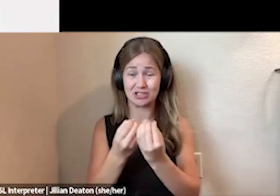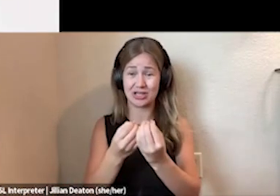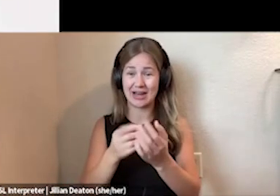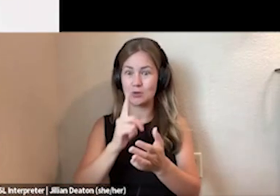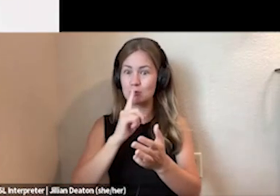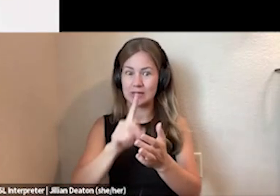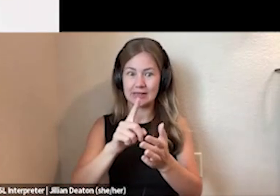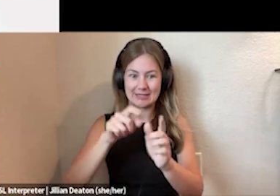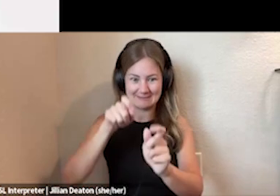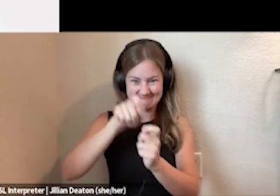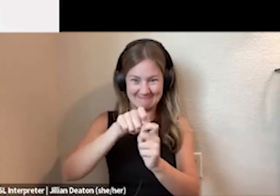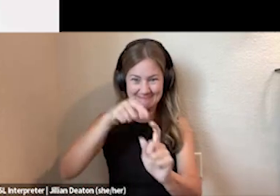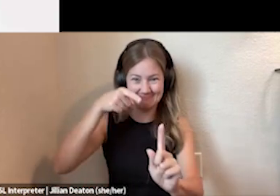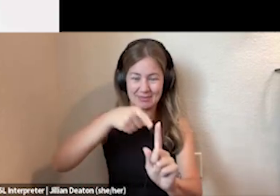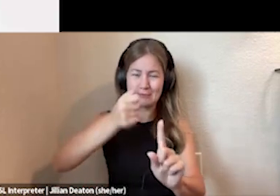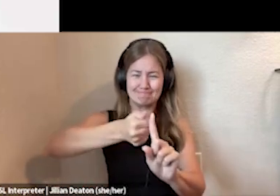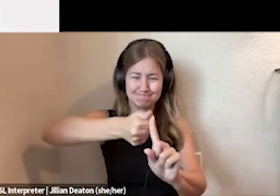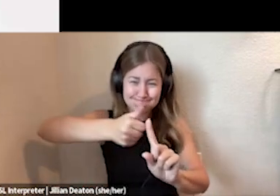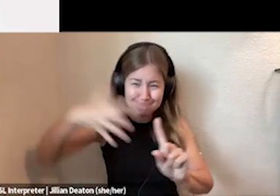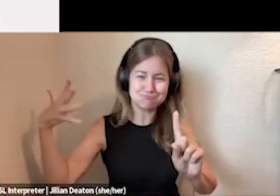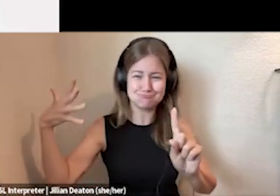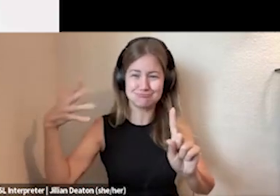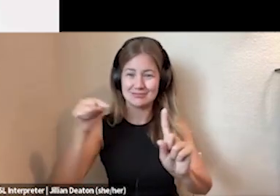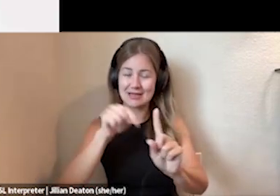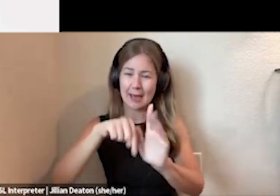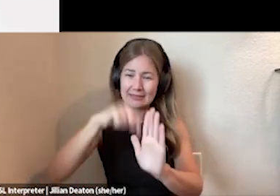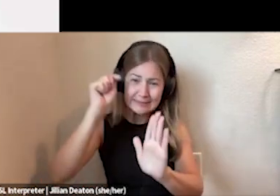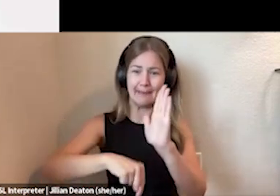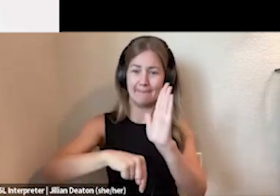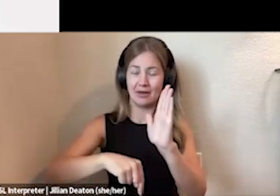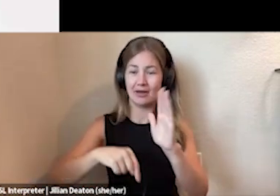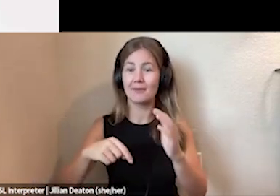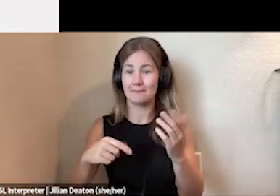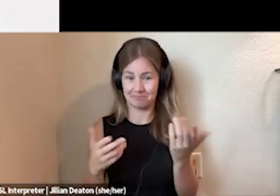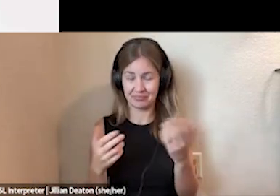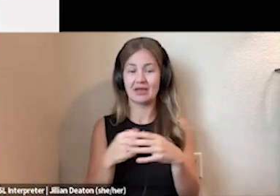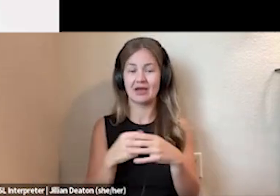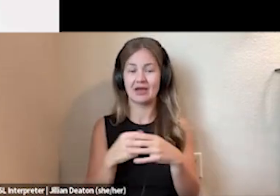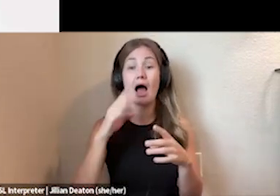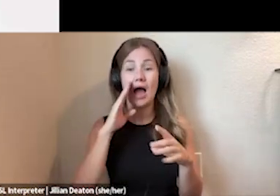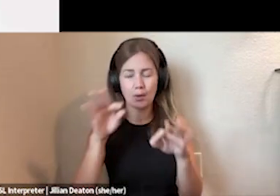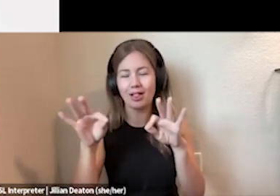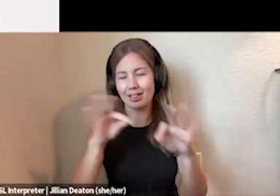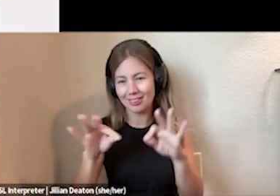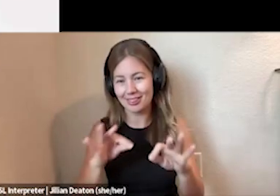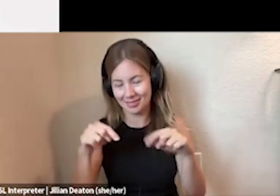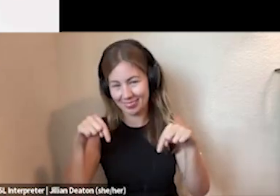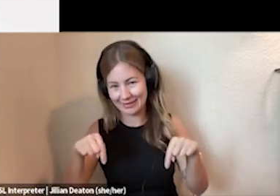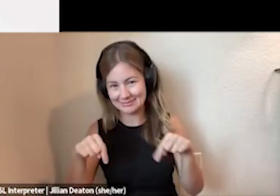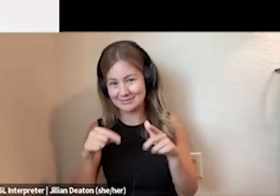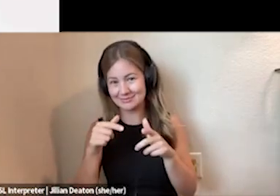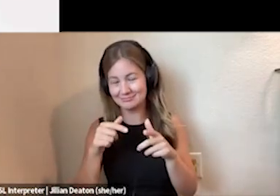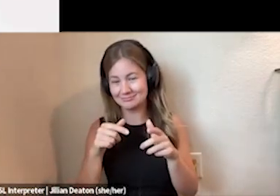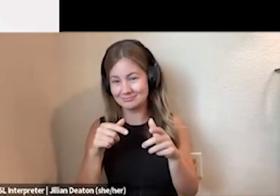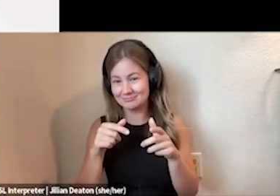from 6 to 12 week campaign, depending on your capacity. I'm going to outline it for you